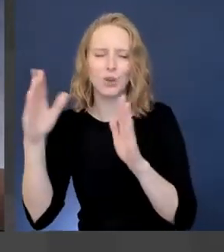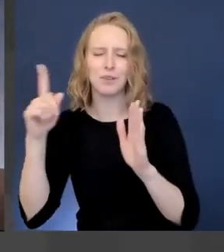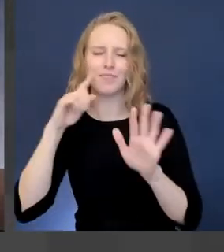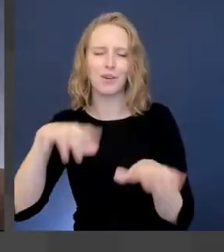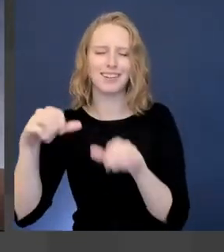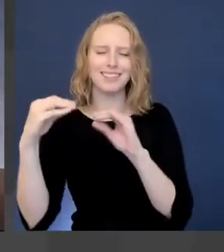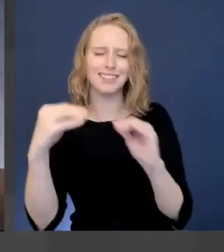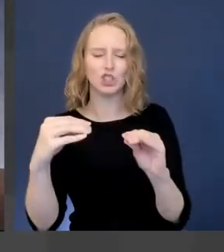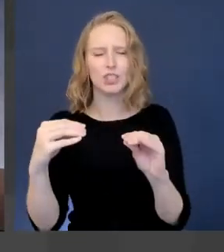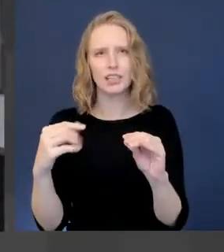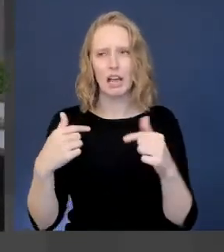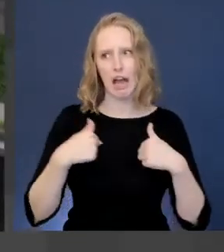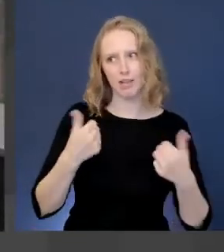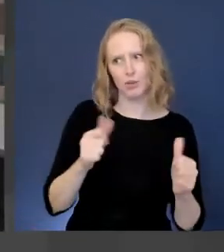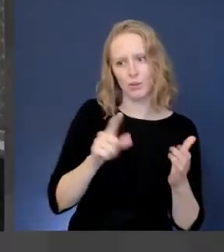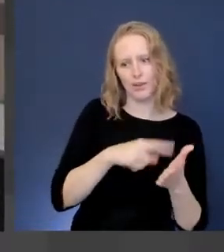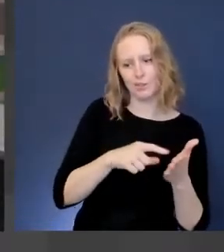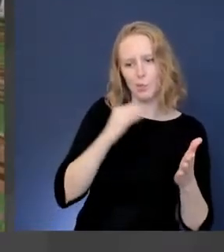canceled forever.